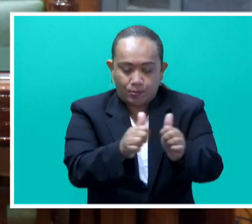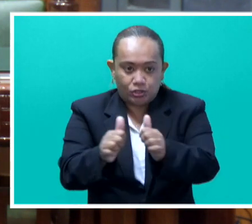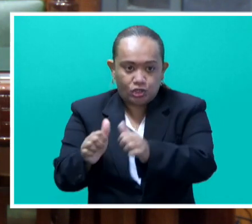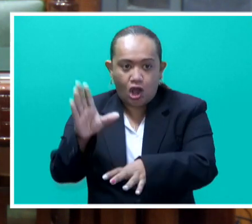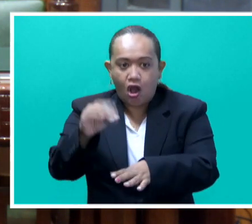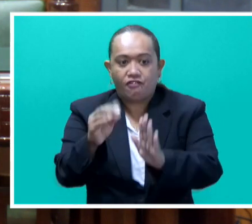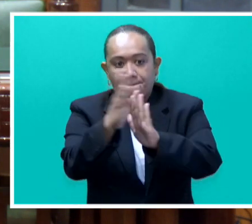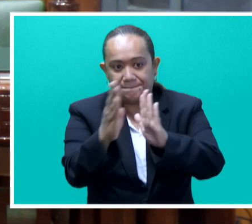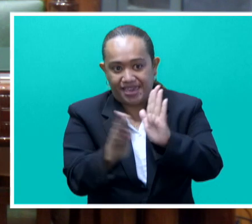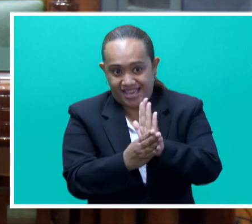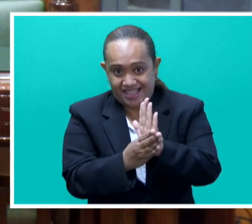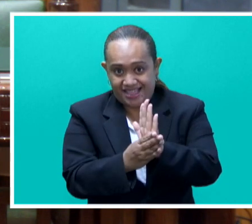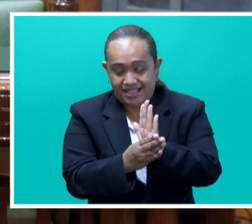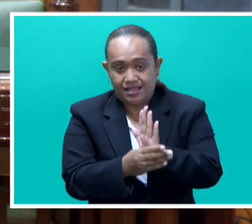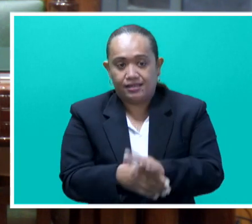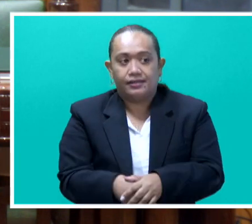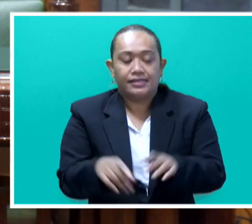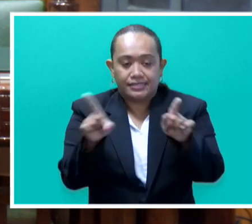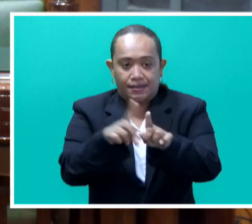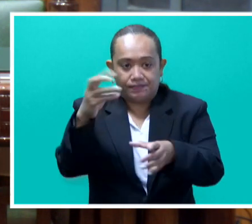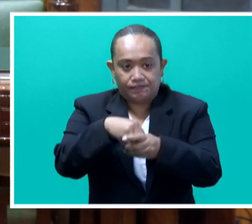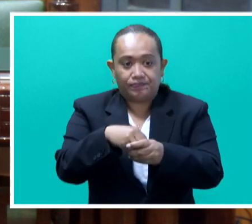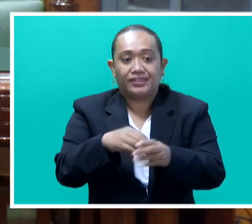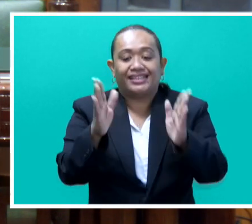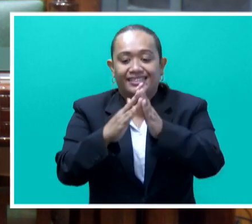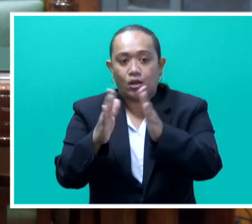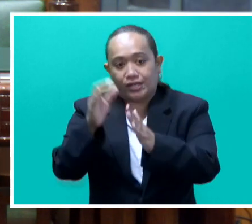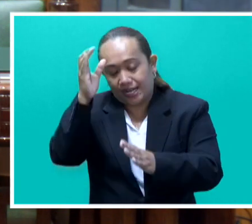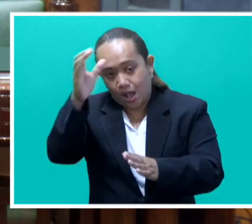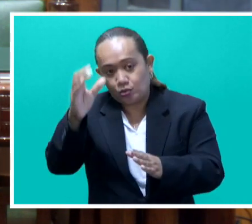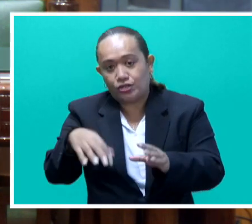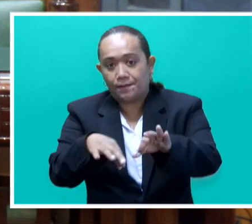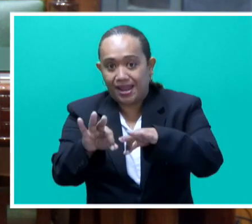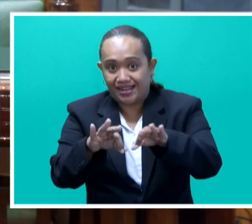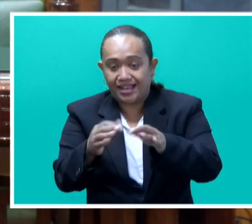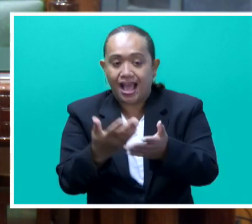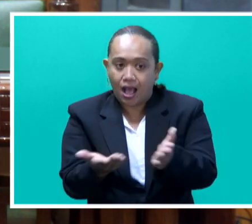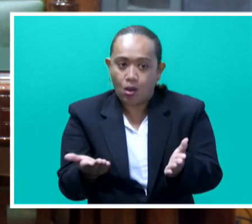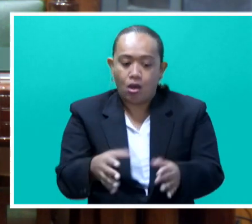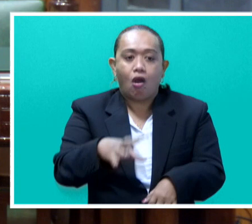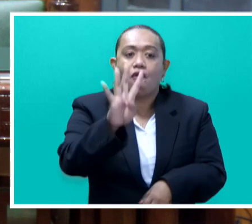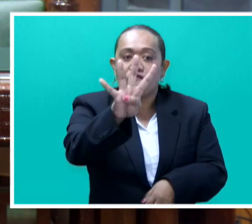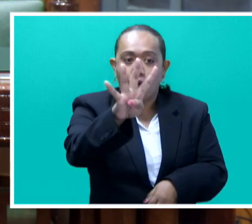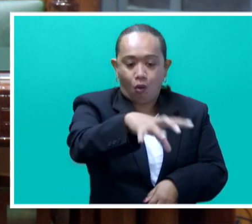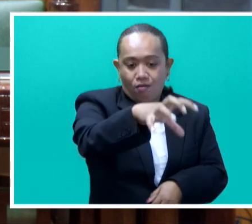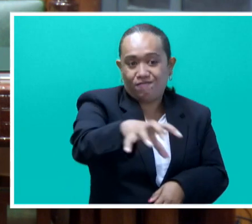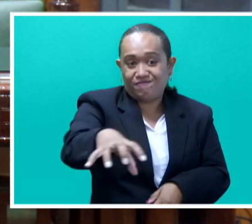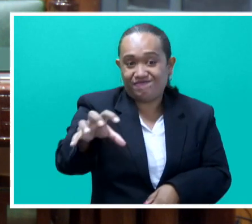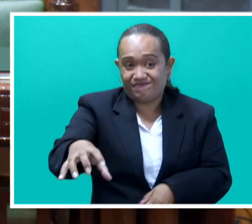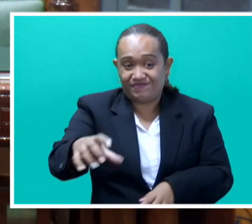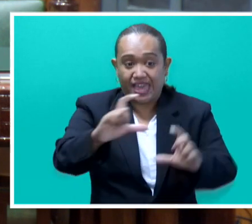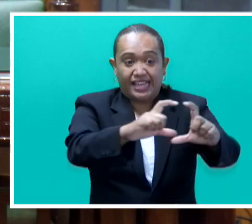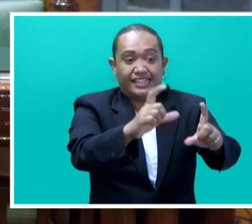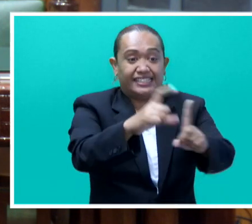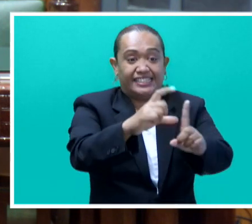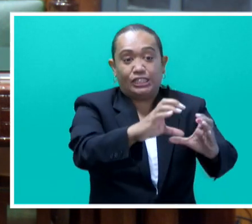the Department of Town and Country Planning and the municipal or district councils as local planning authorities to